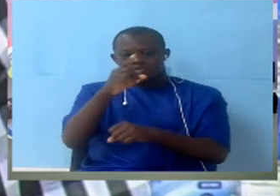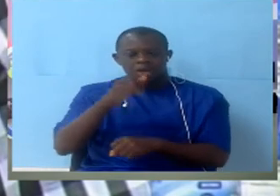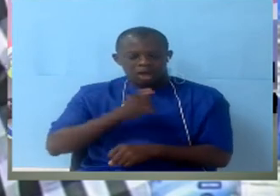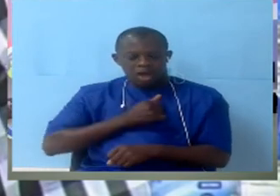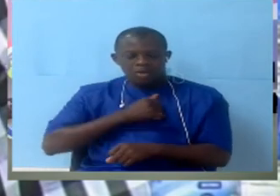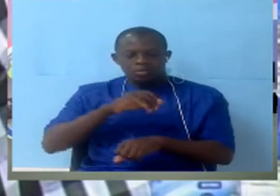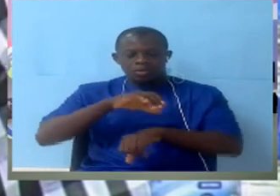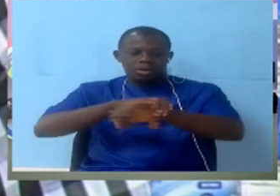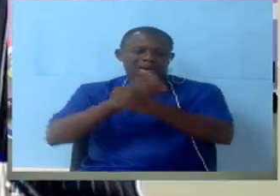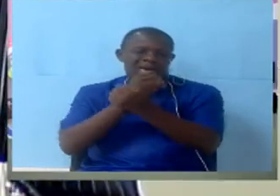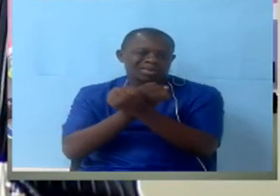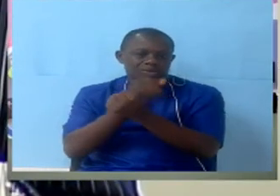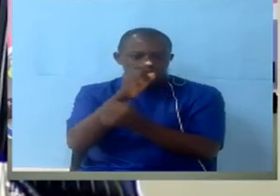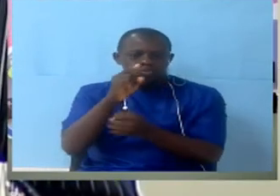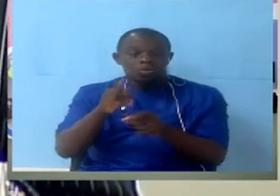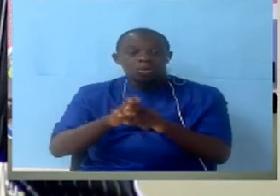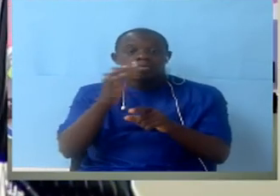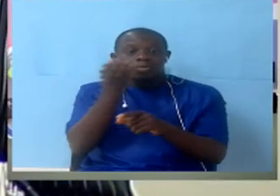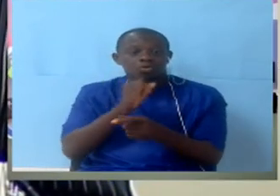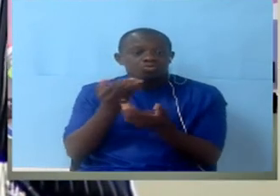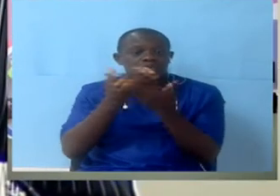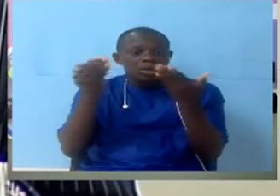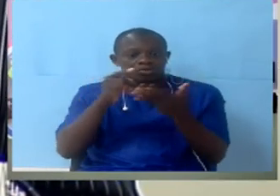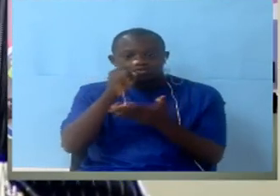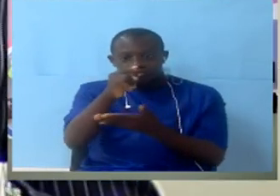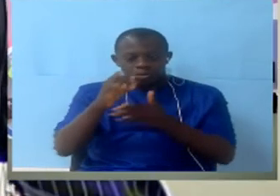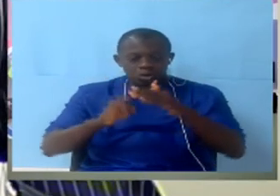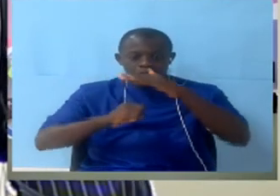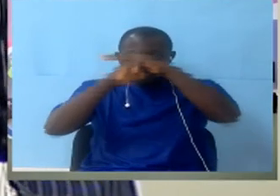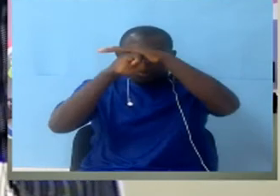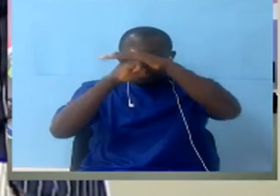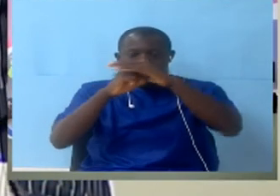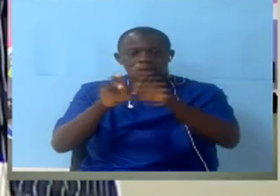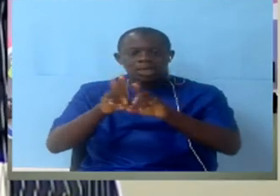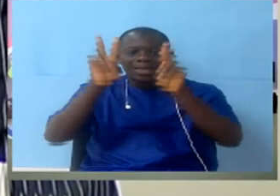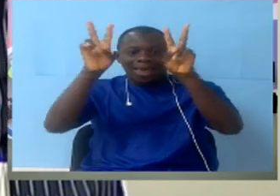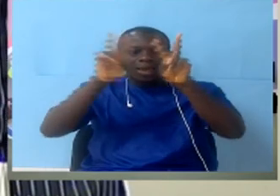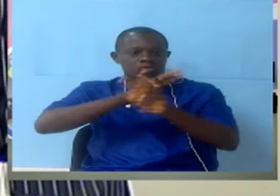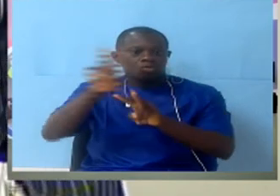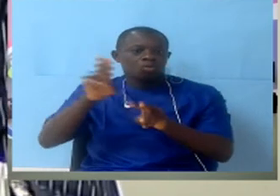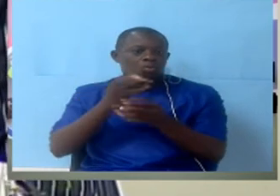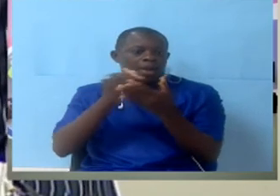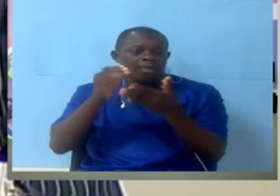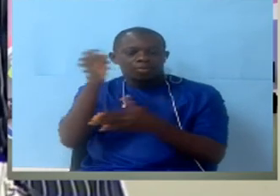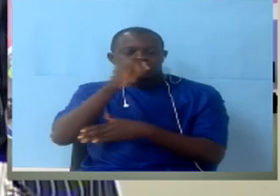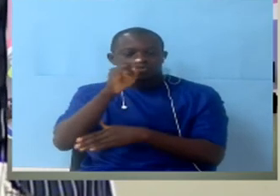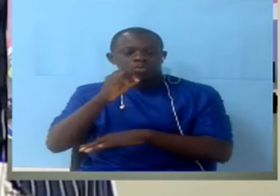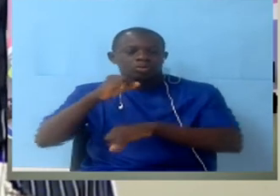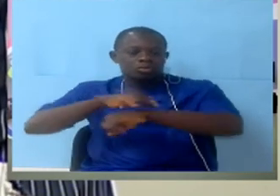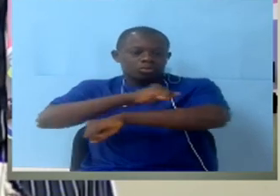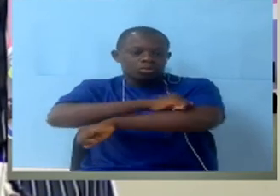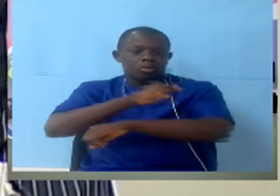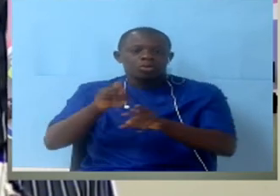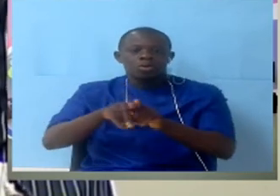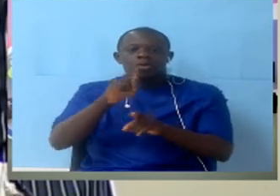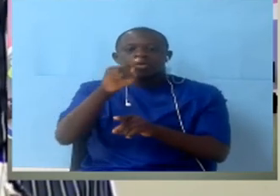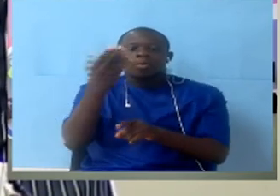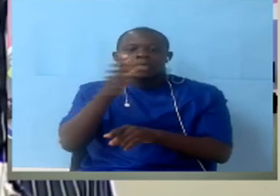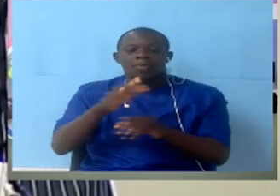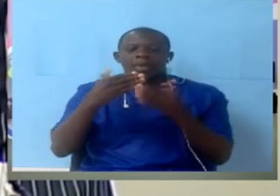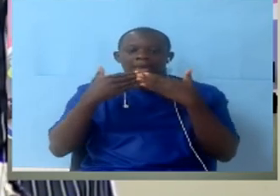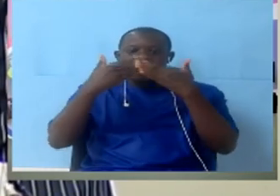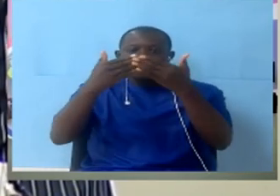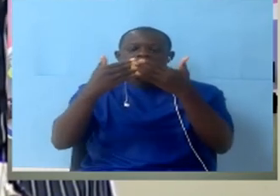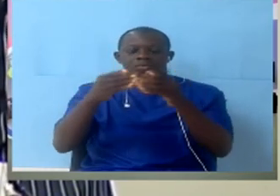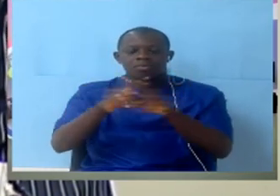are Jaranka and you're not loyal to Yaya Jammeh. Did you tell him that the loyalty should be to